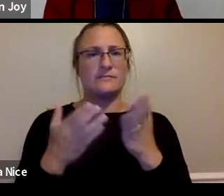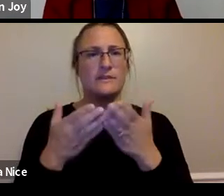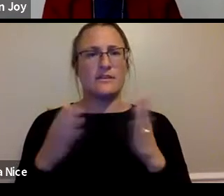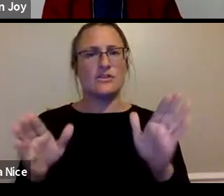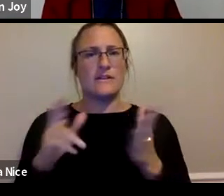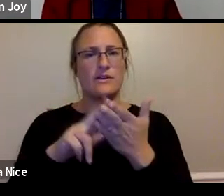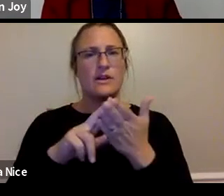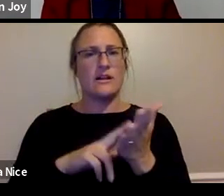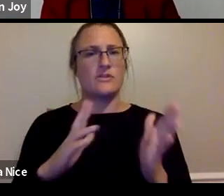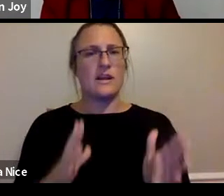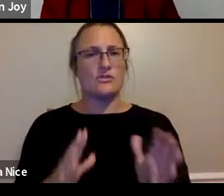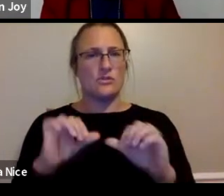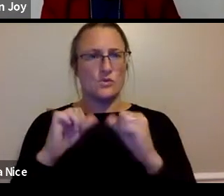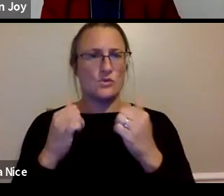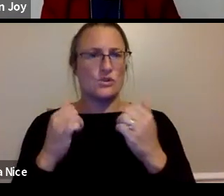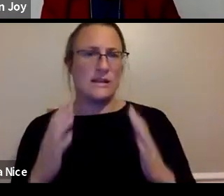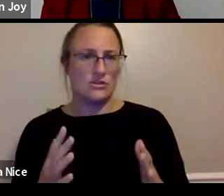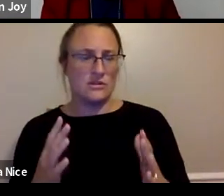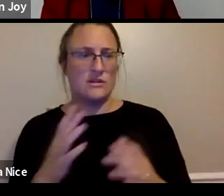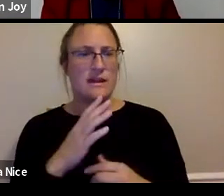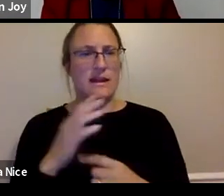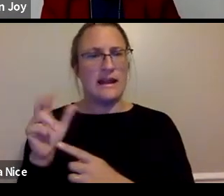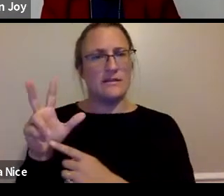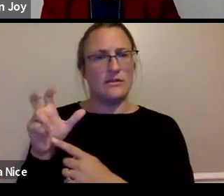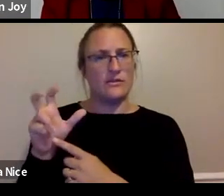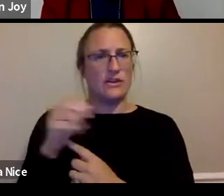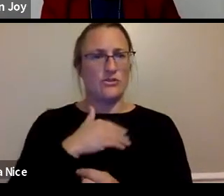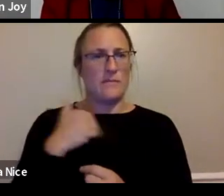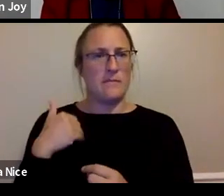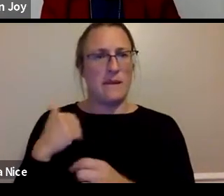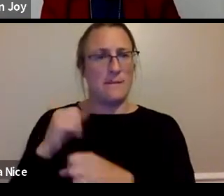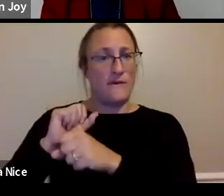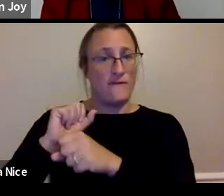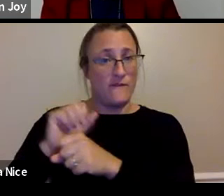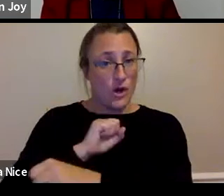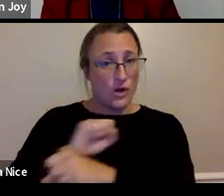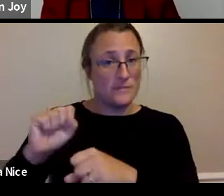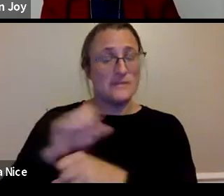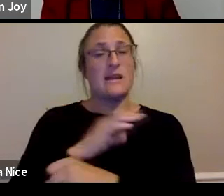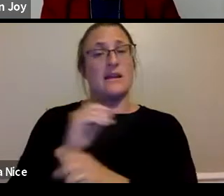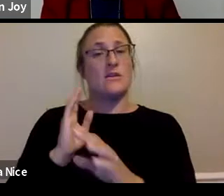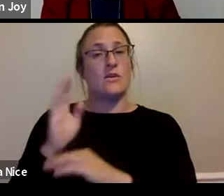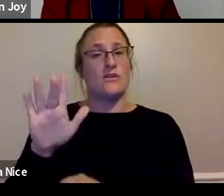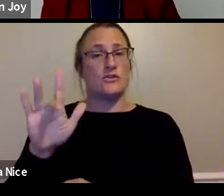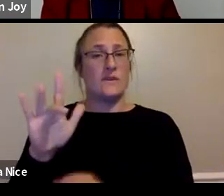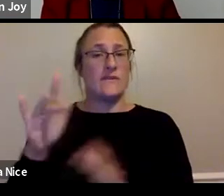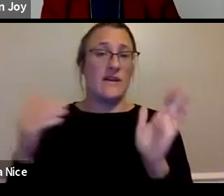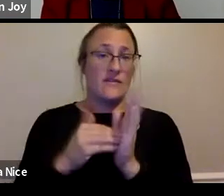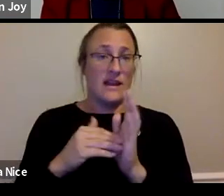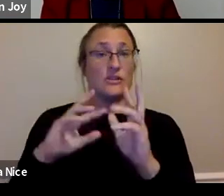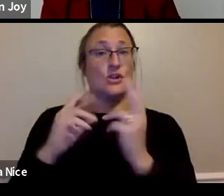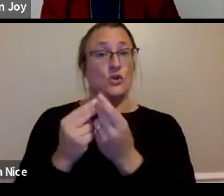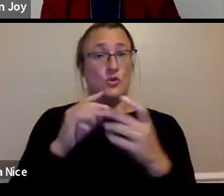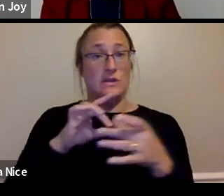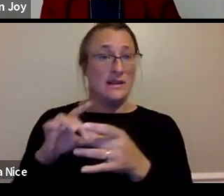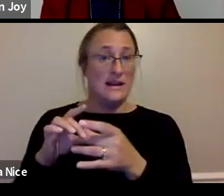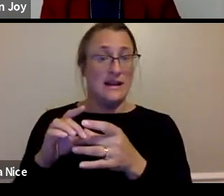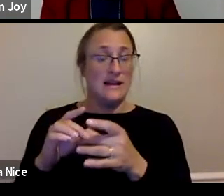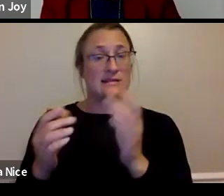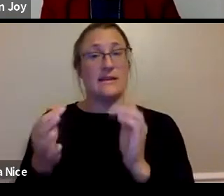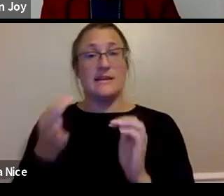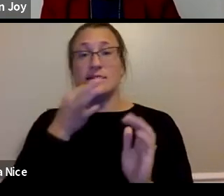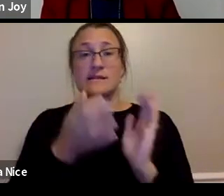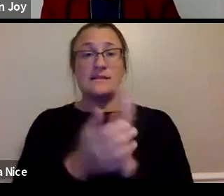Association of New York and the 300 member firms and their over 25,000 unionized skilled trades employees